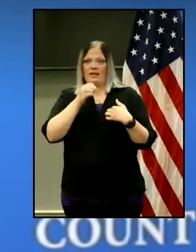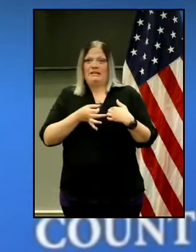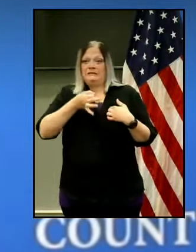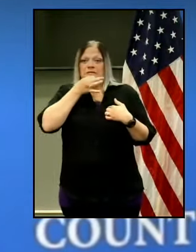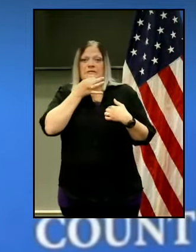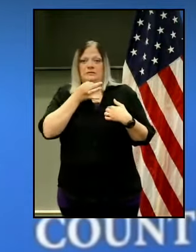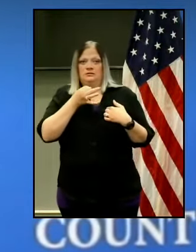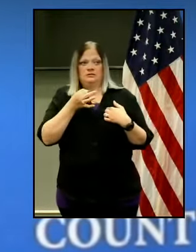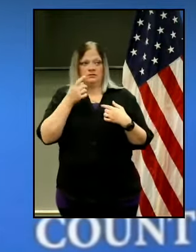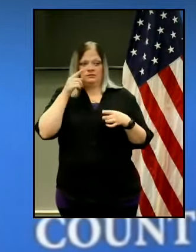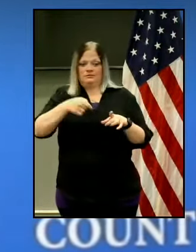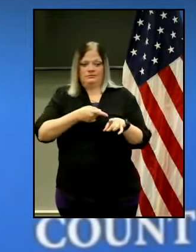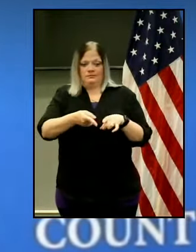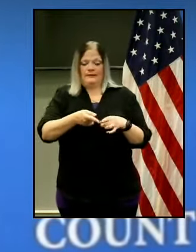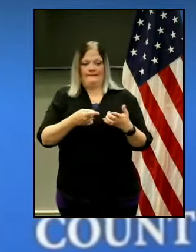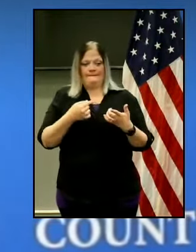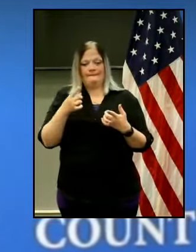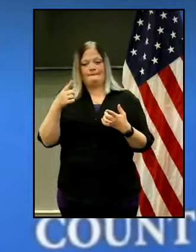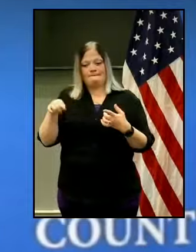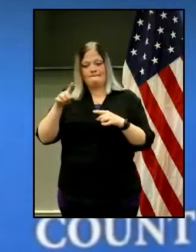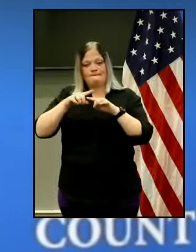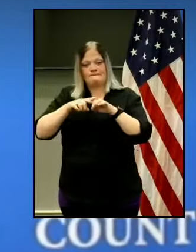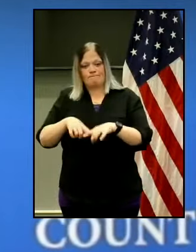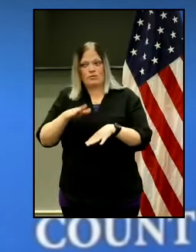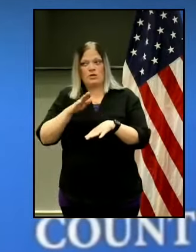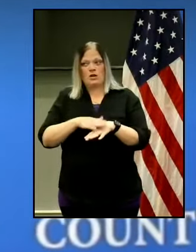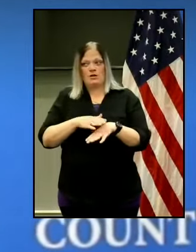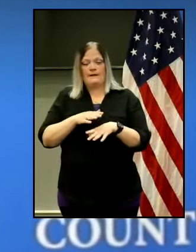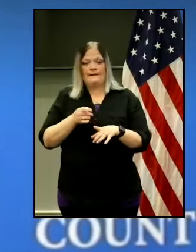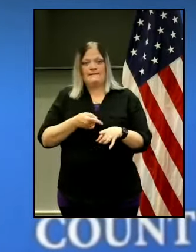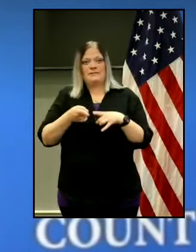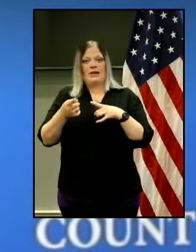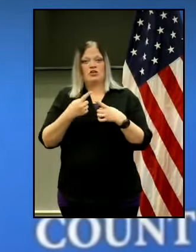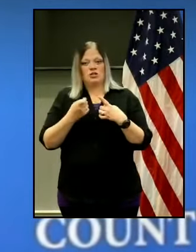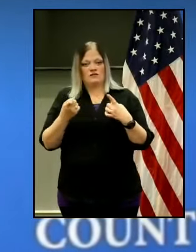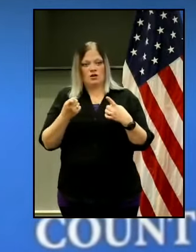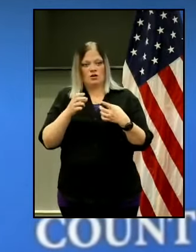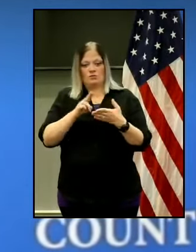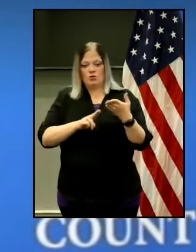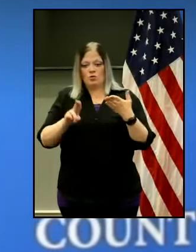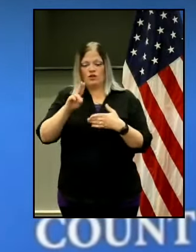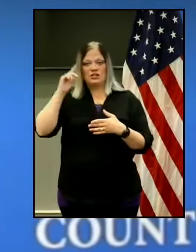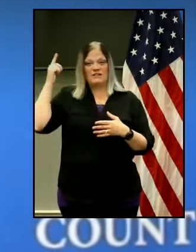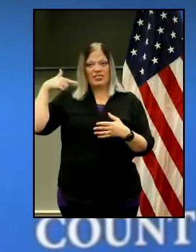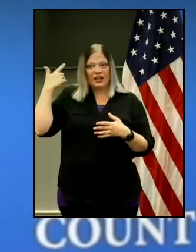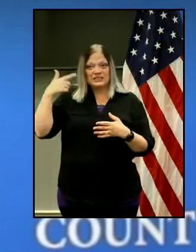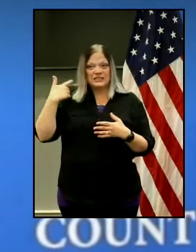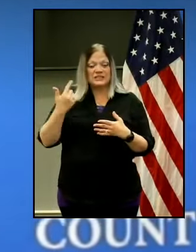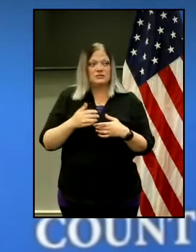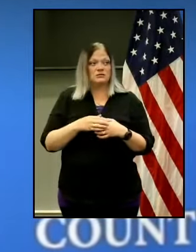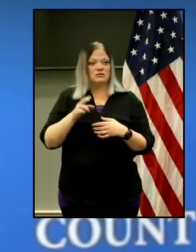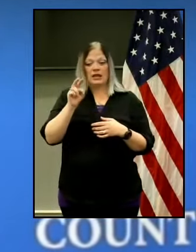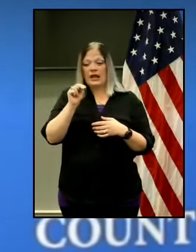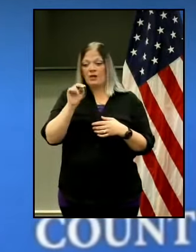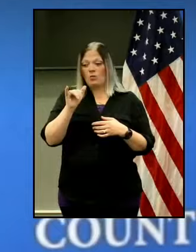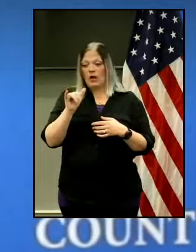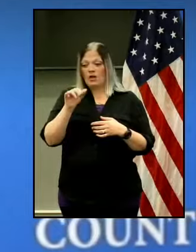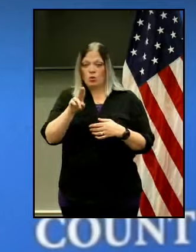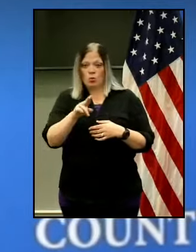in this area. They've been relying on specialists from the University of London,